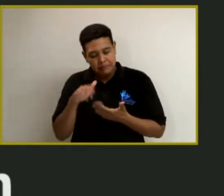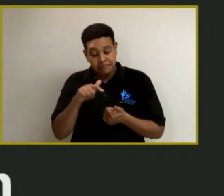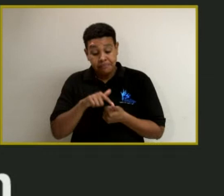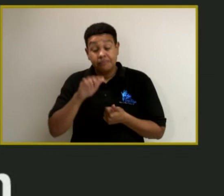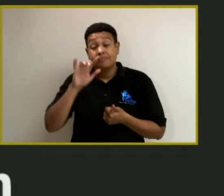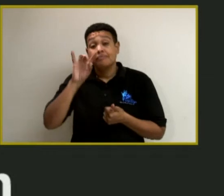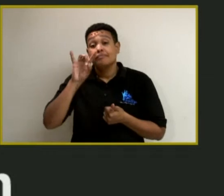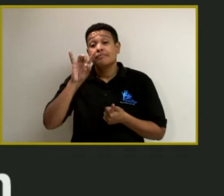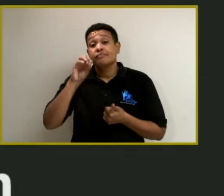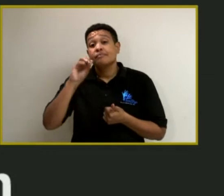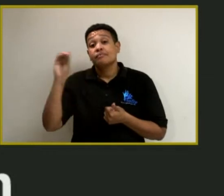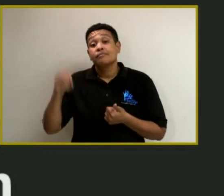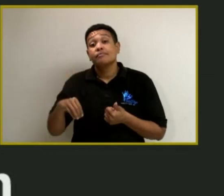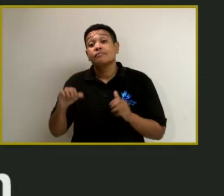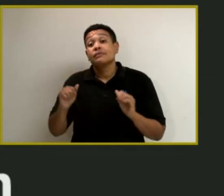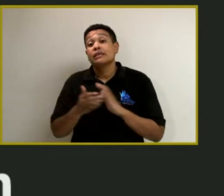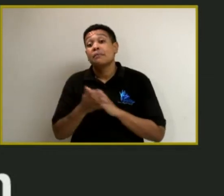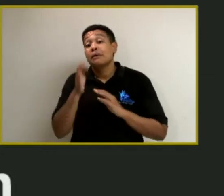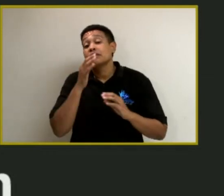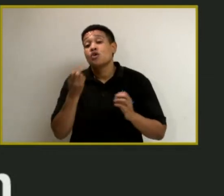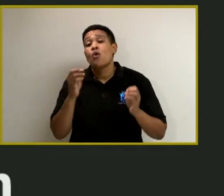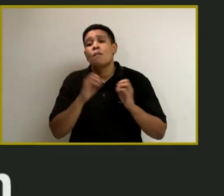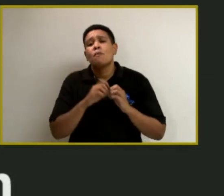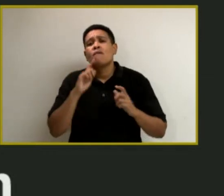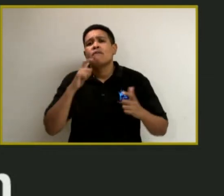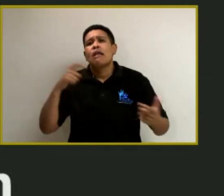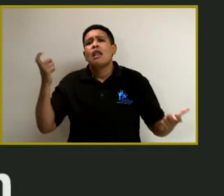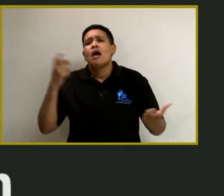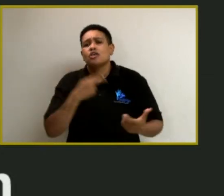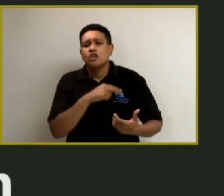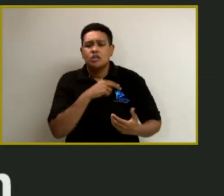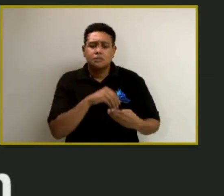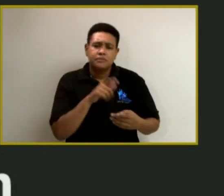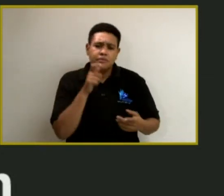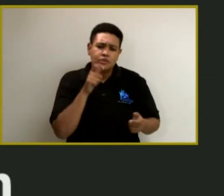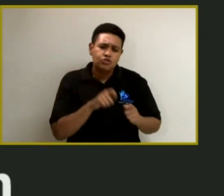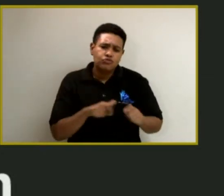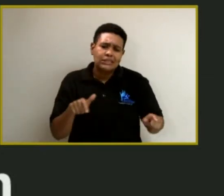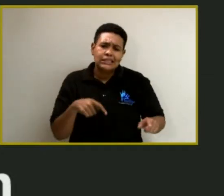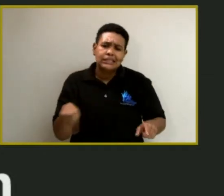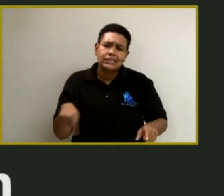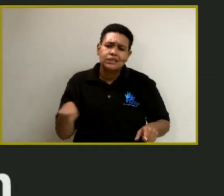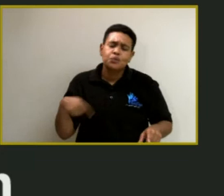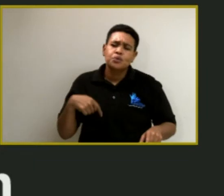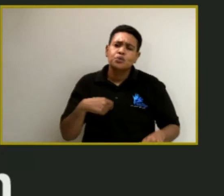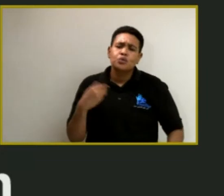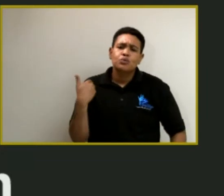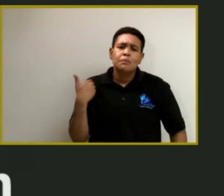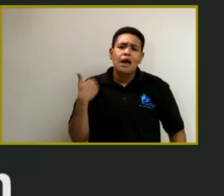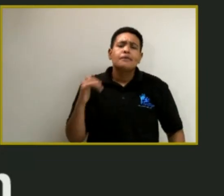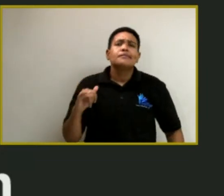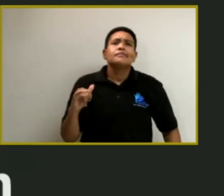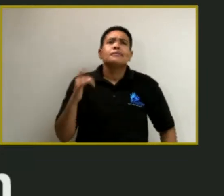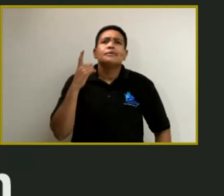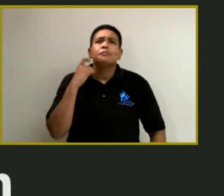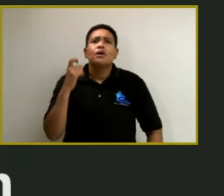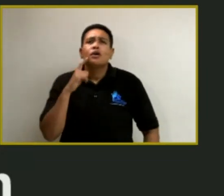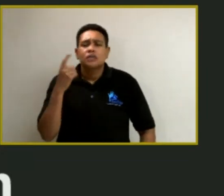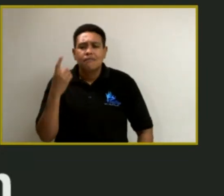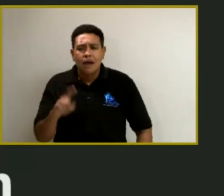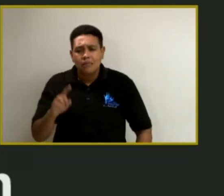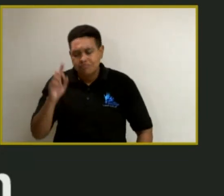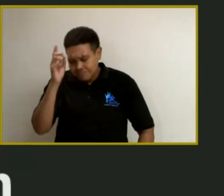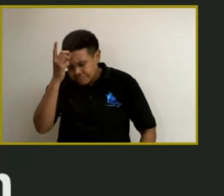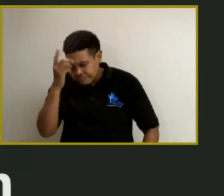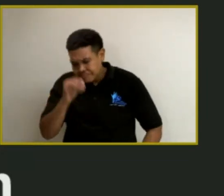capacity or more for some of the larger hospitals. And again, in a release this week, we were reminded that because of chronic